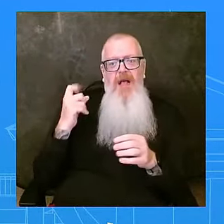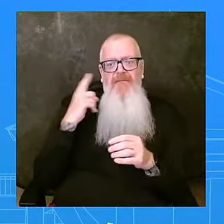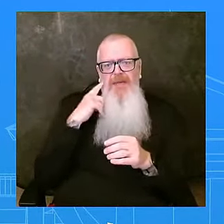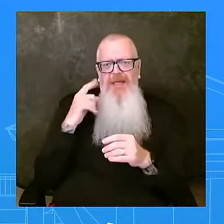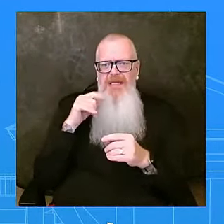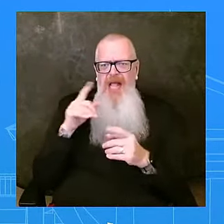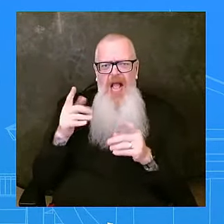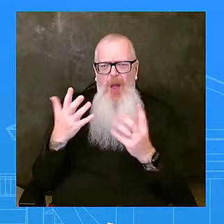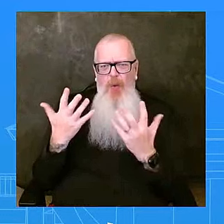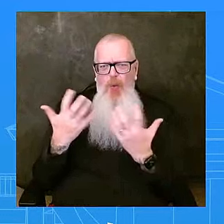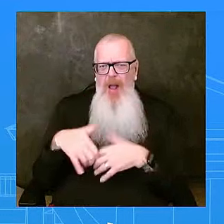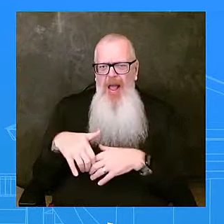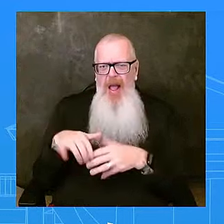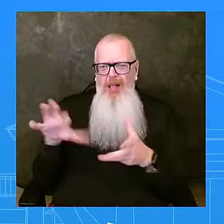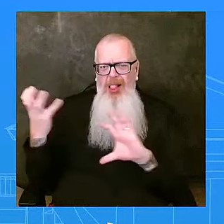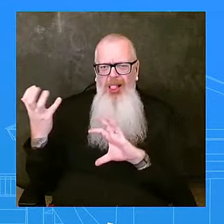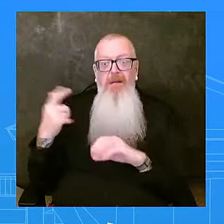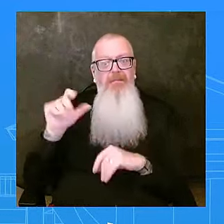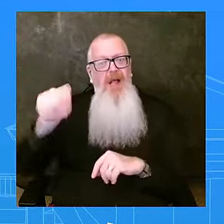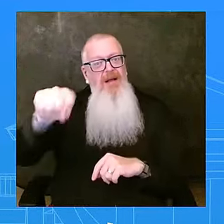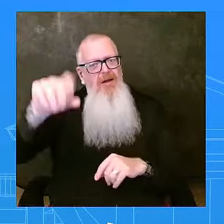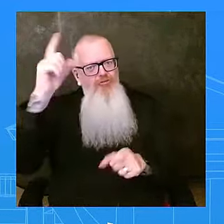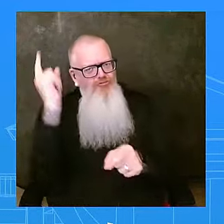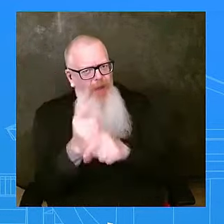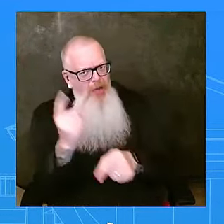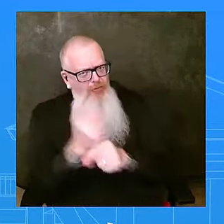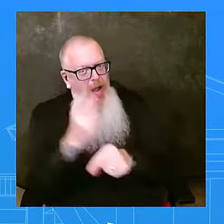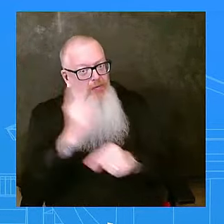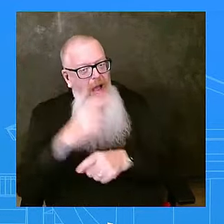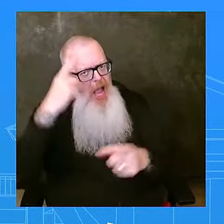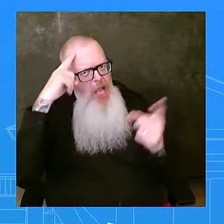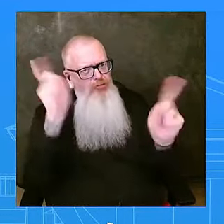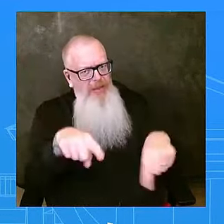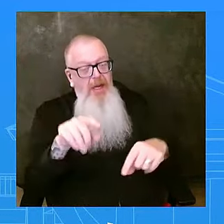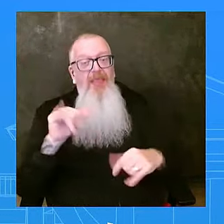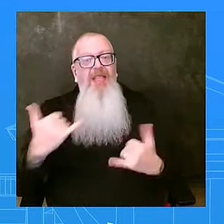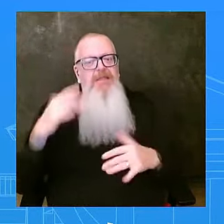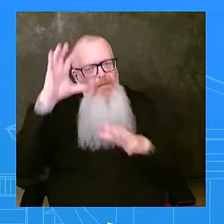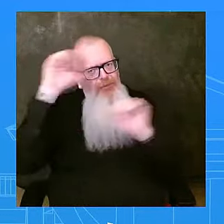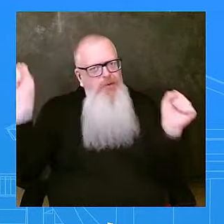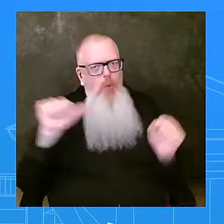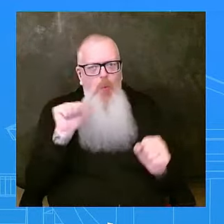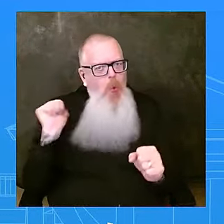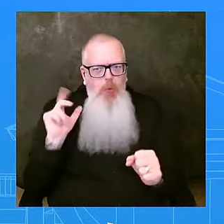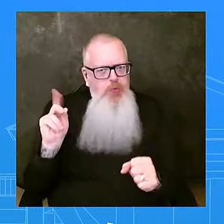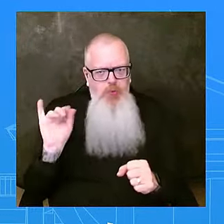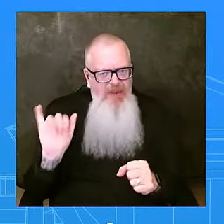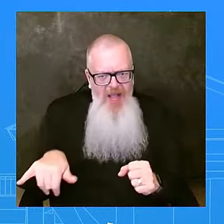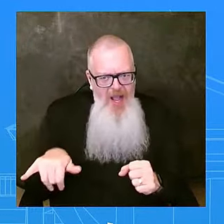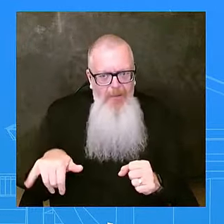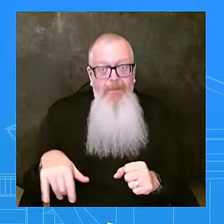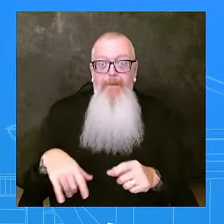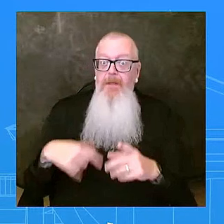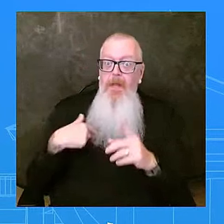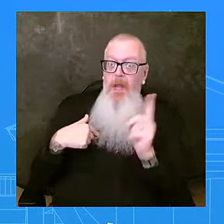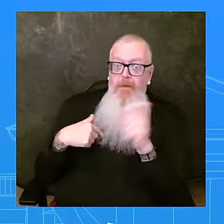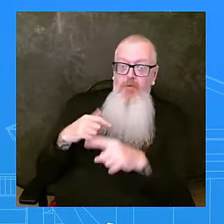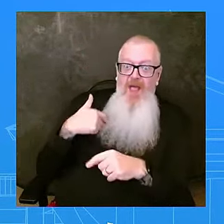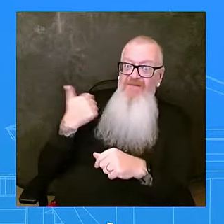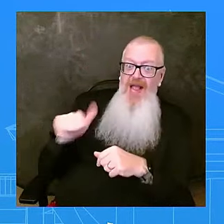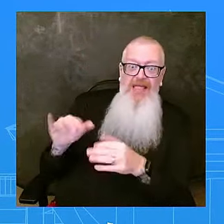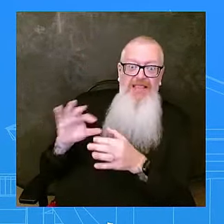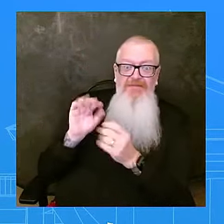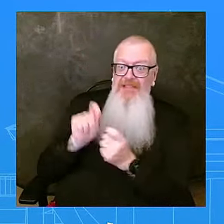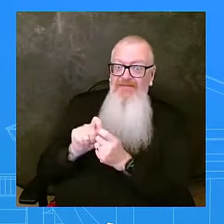what this president does. Has he given any specific guidance? Has your colleagues begun thinking about how you want to make it different? Yeah.